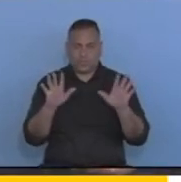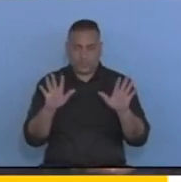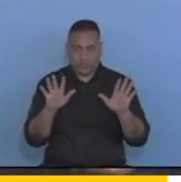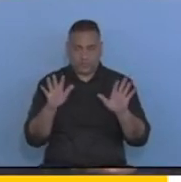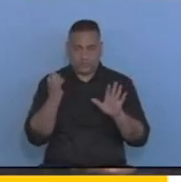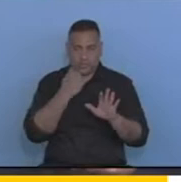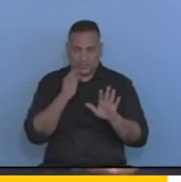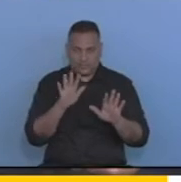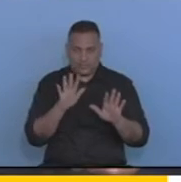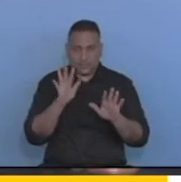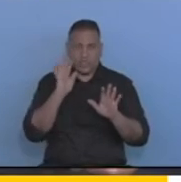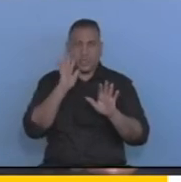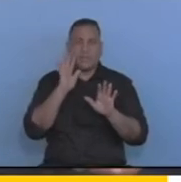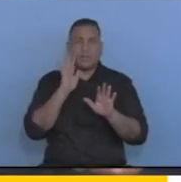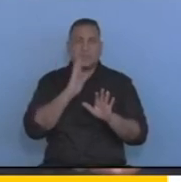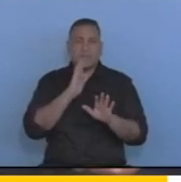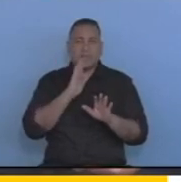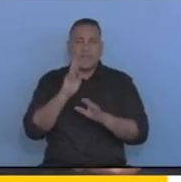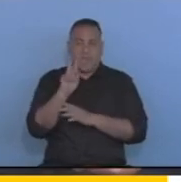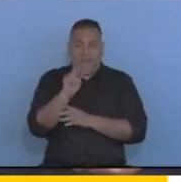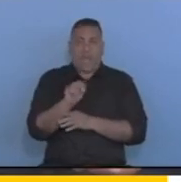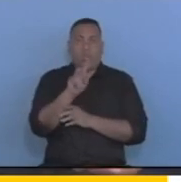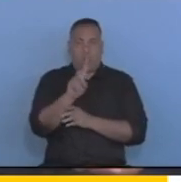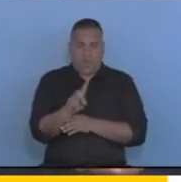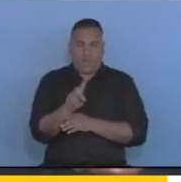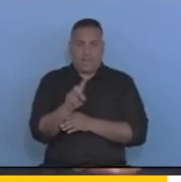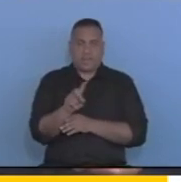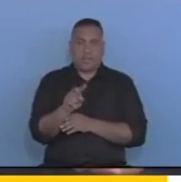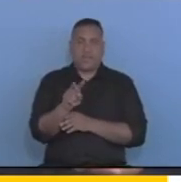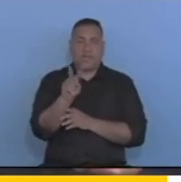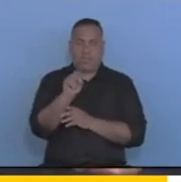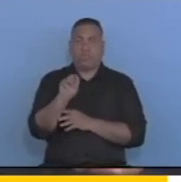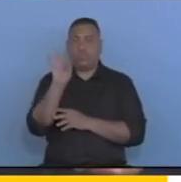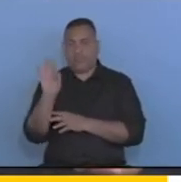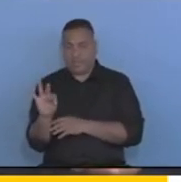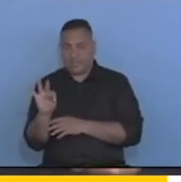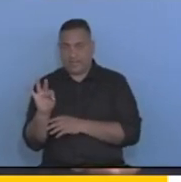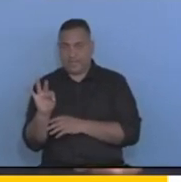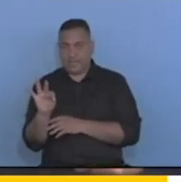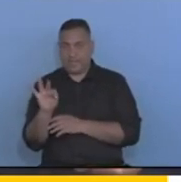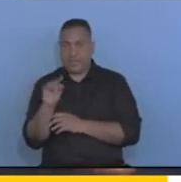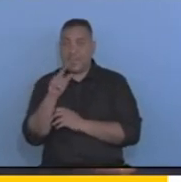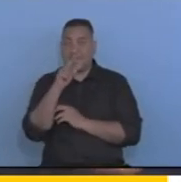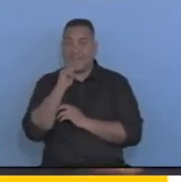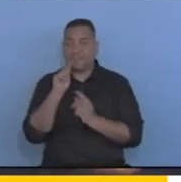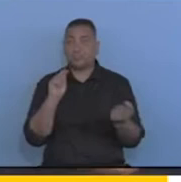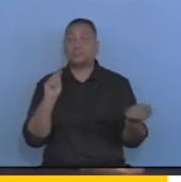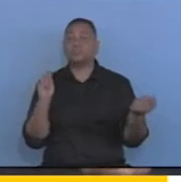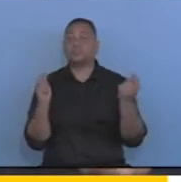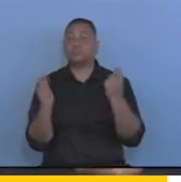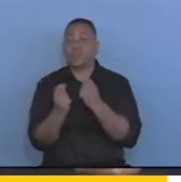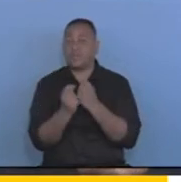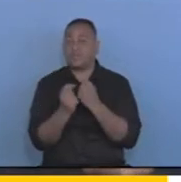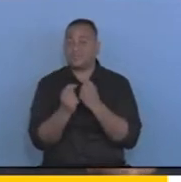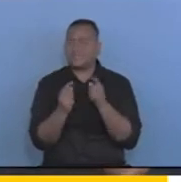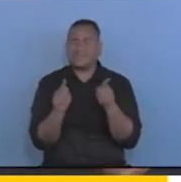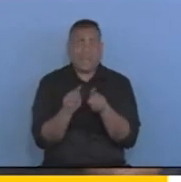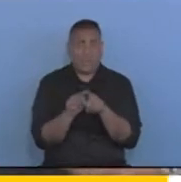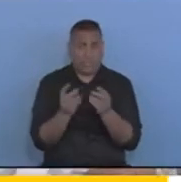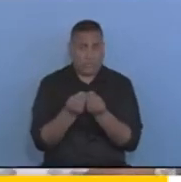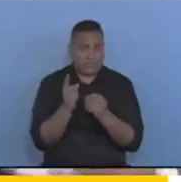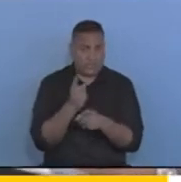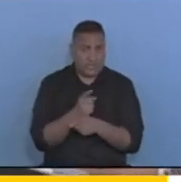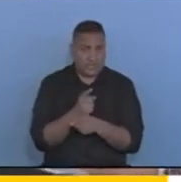and N3. Yes. Though this has been a name change. That's correct. It's a name change. Yes. Same thing. So it's going to